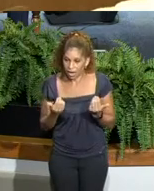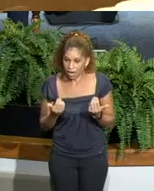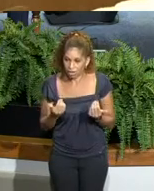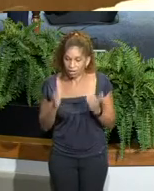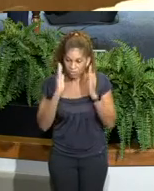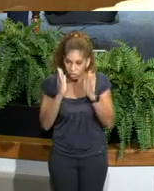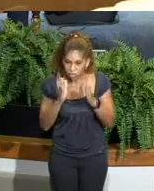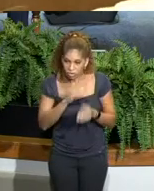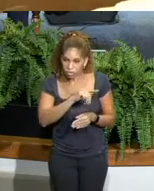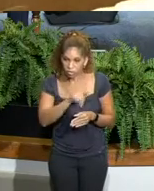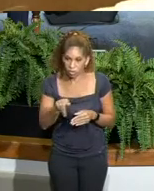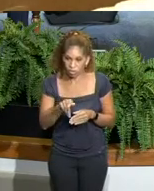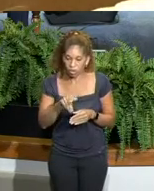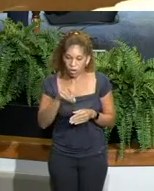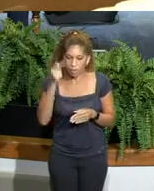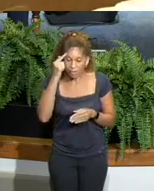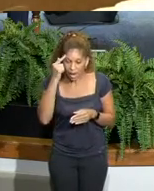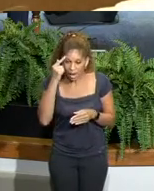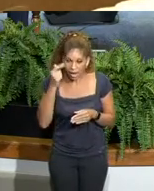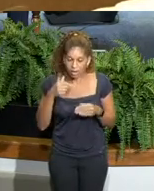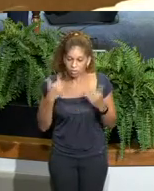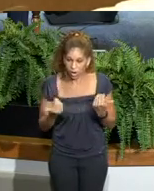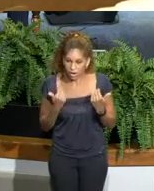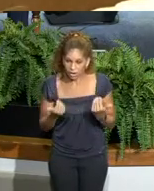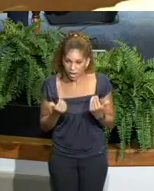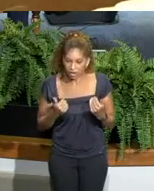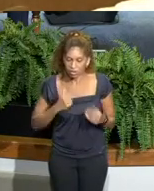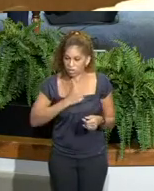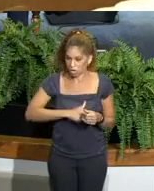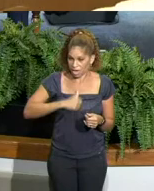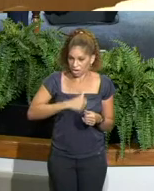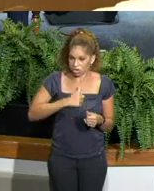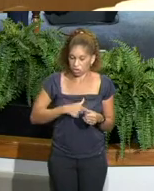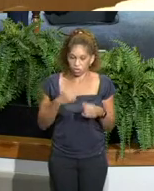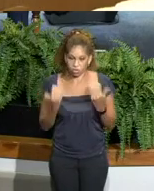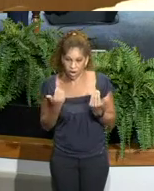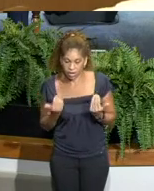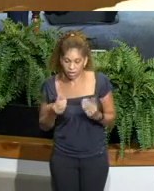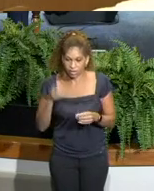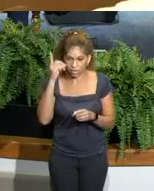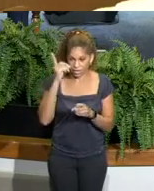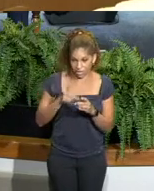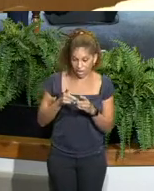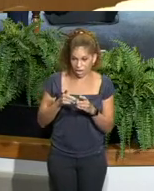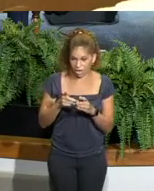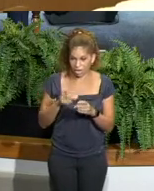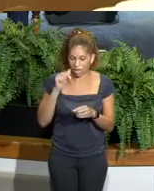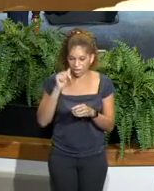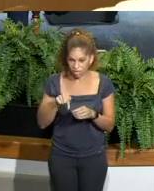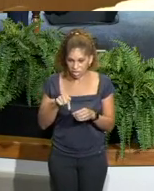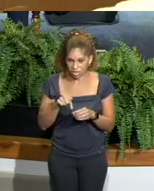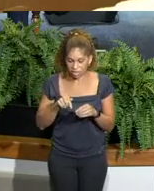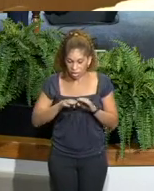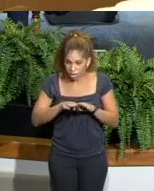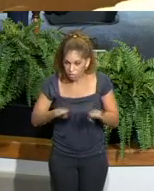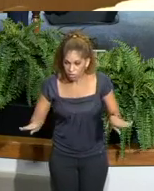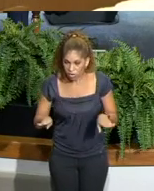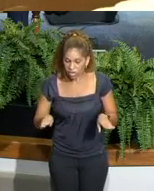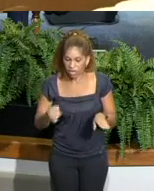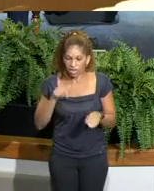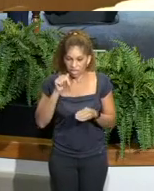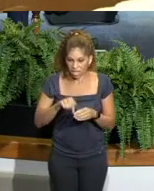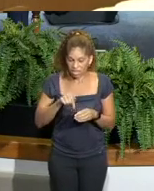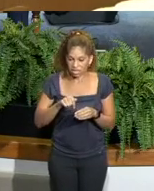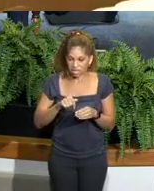right now. You can organize your attitude right now. You can decide that this porch, this